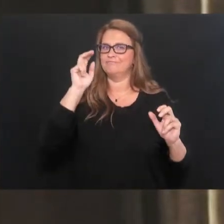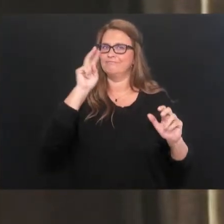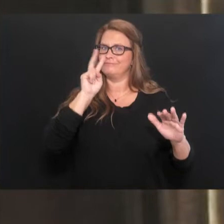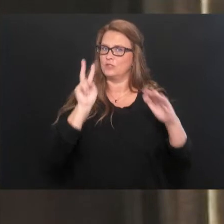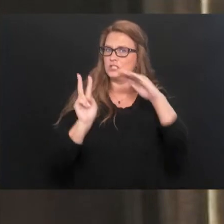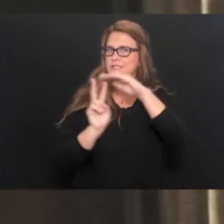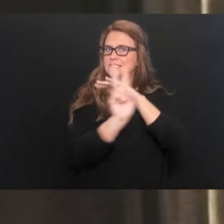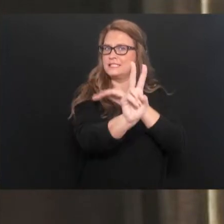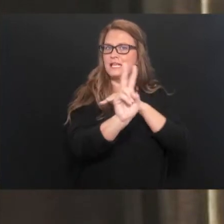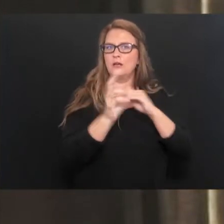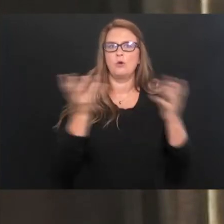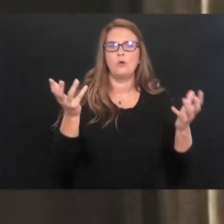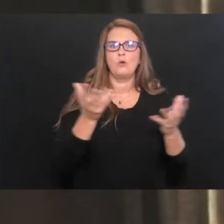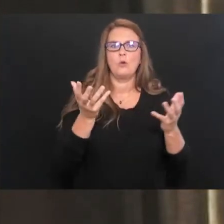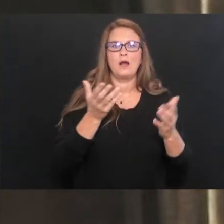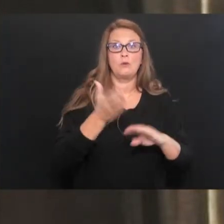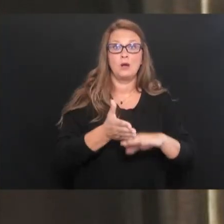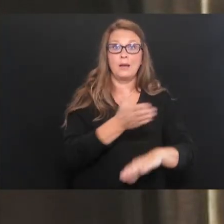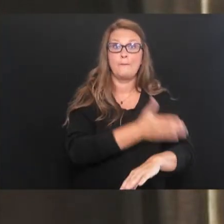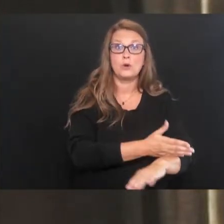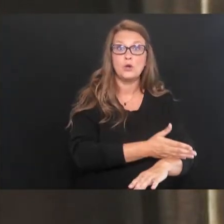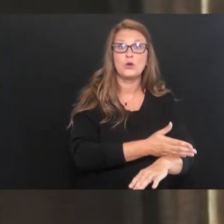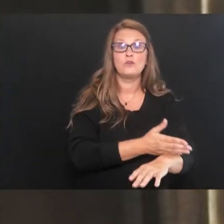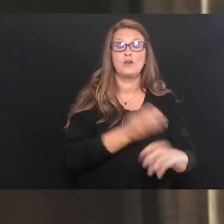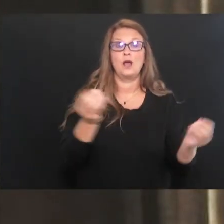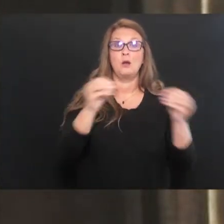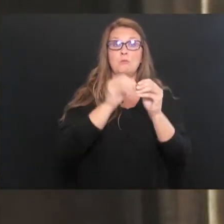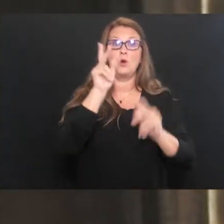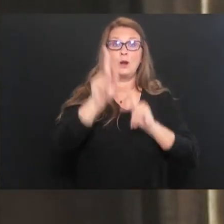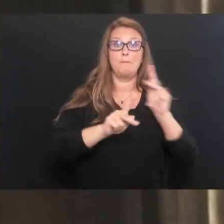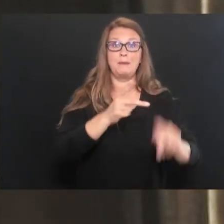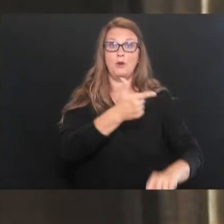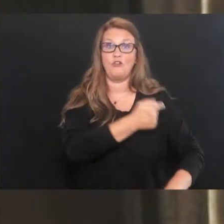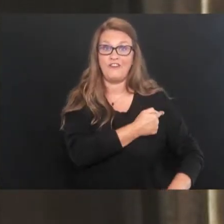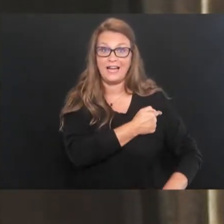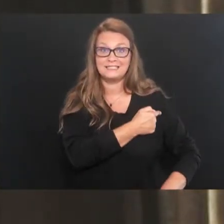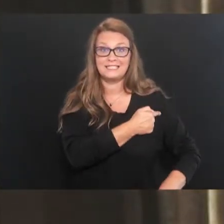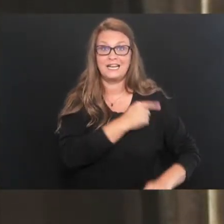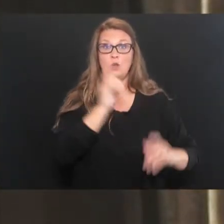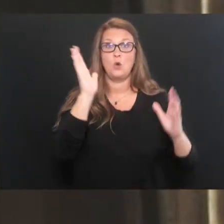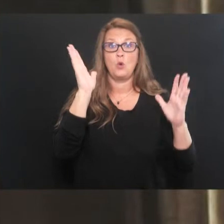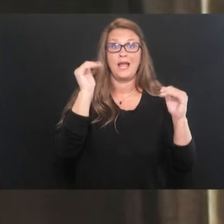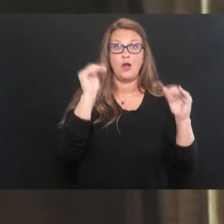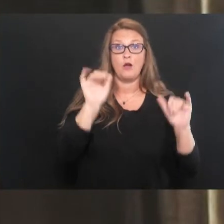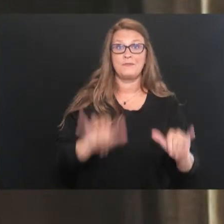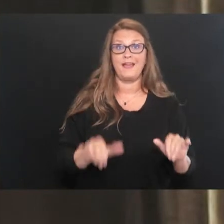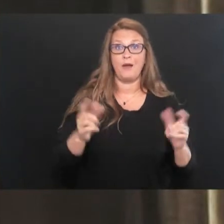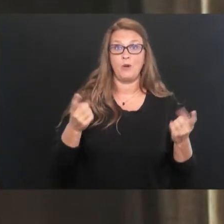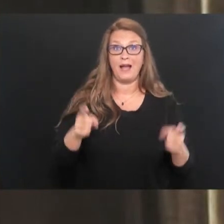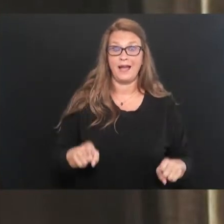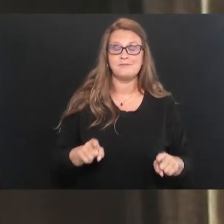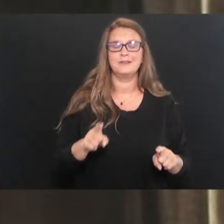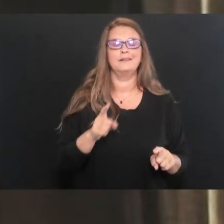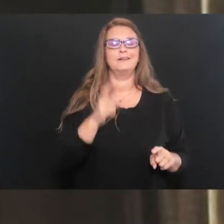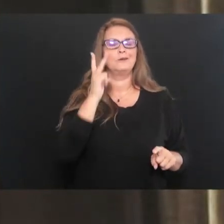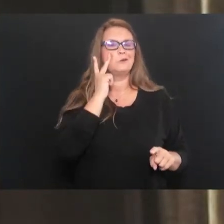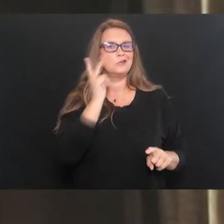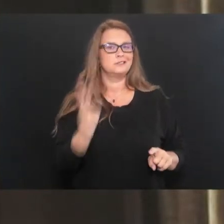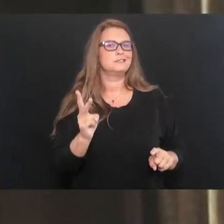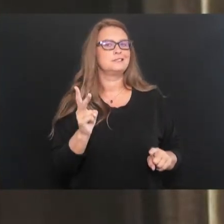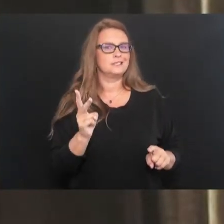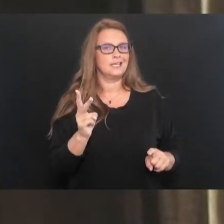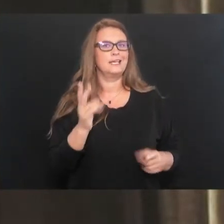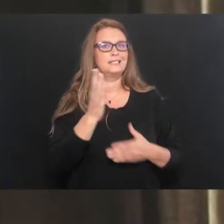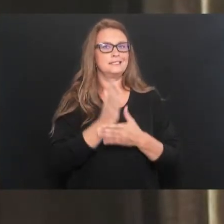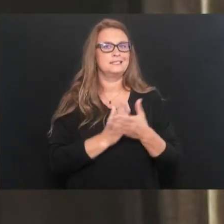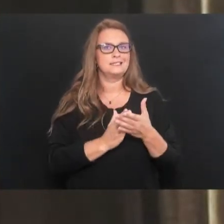if everything gets much better and we get many more people vaccinated, which we're certainly hopeful to do, that we'll still see a potentiation for at